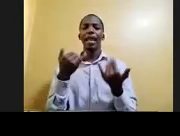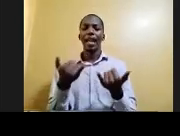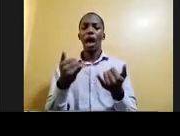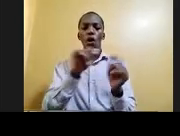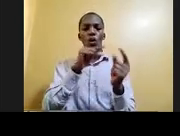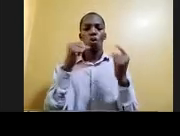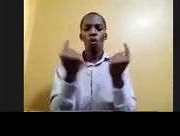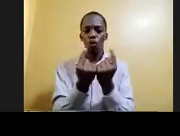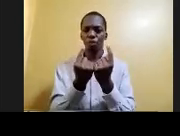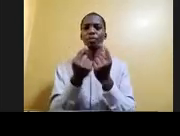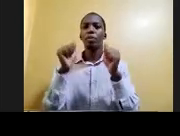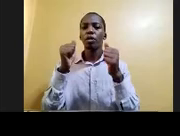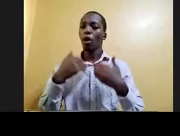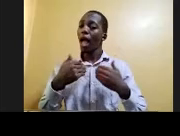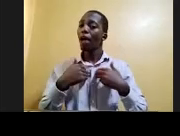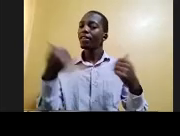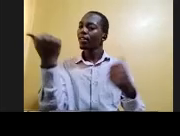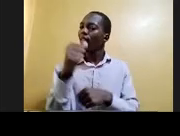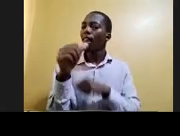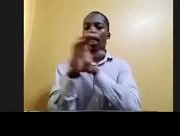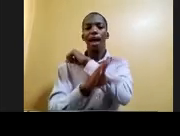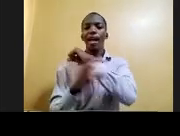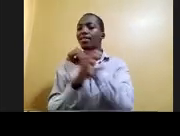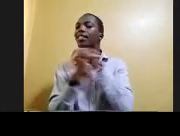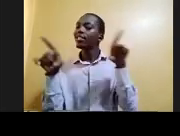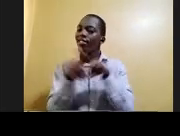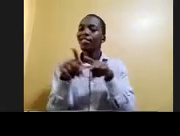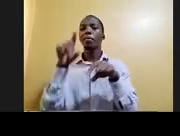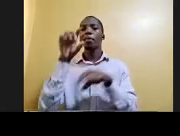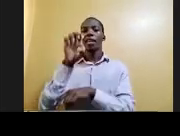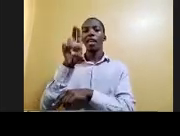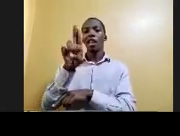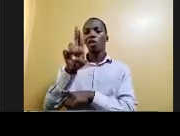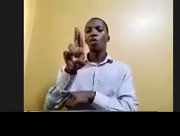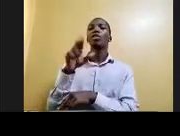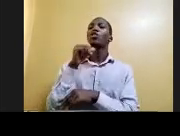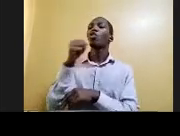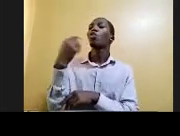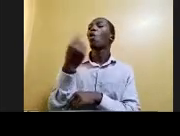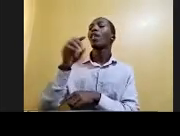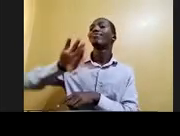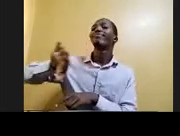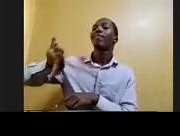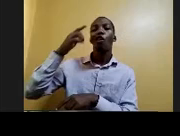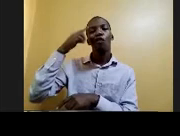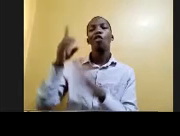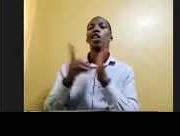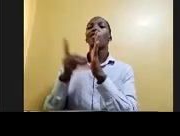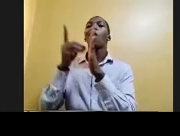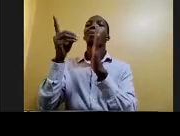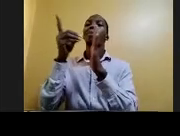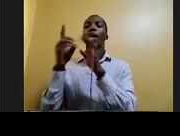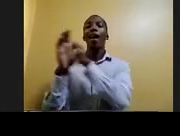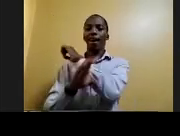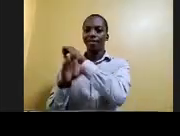any country, including in the EU. So it's not going to be only the preserve of developing countries. A big change is